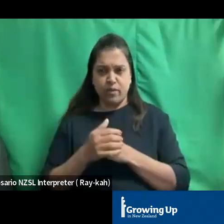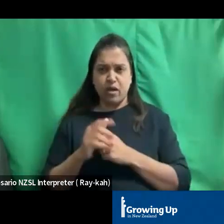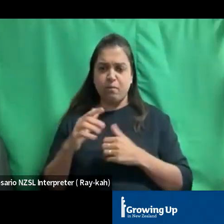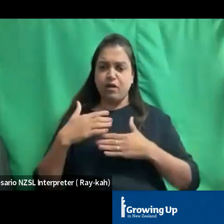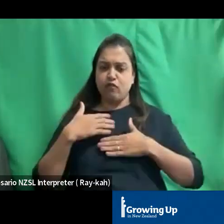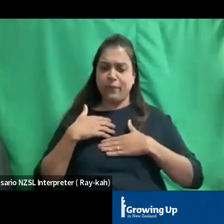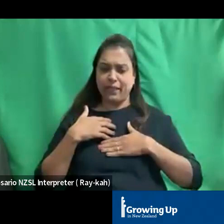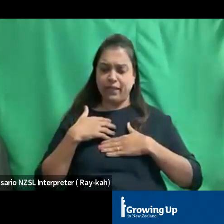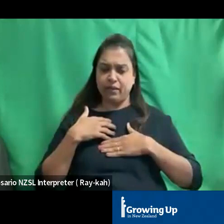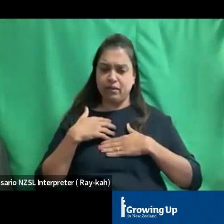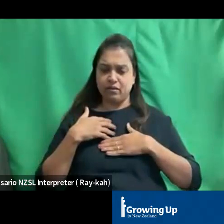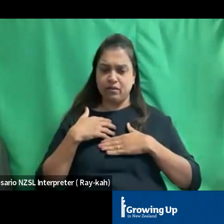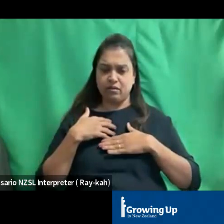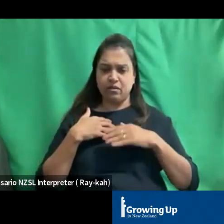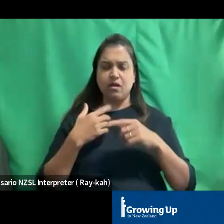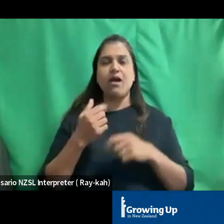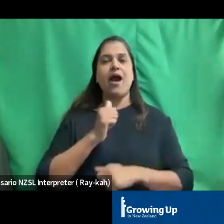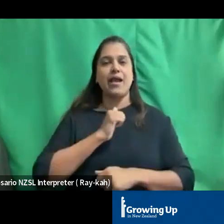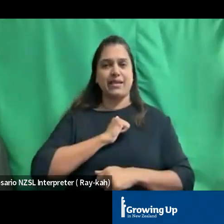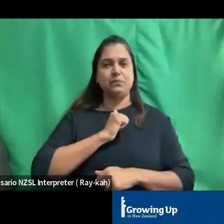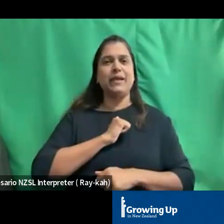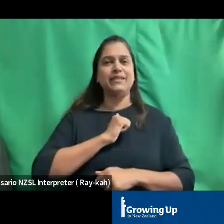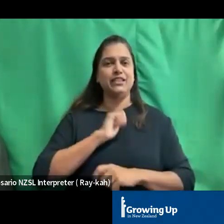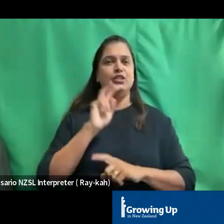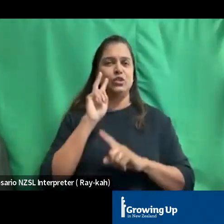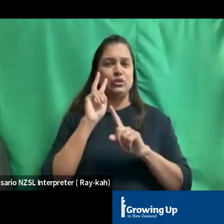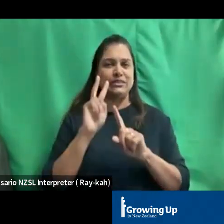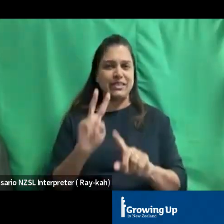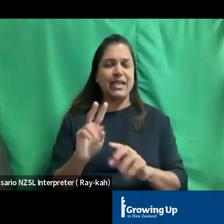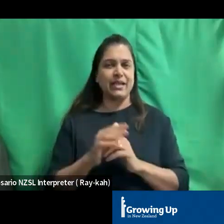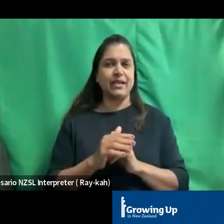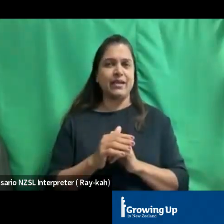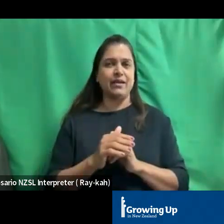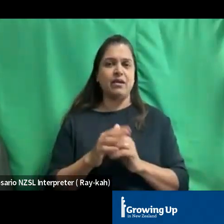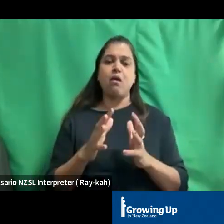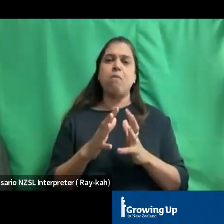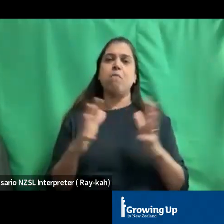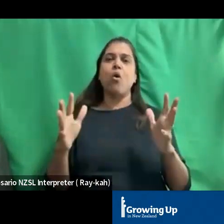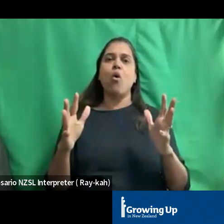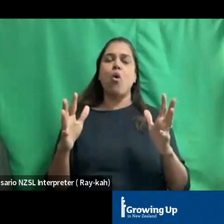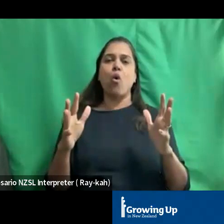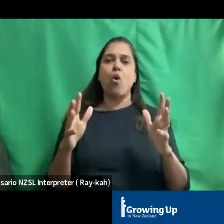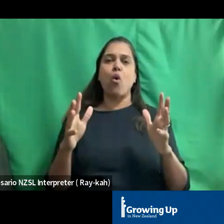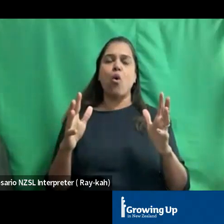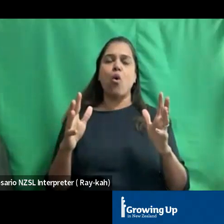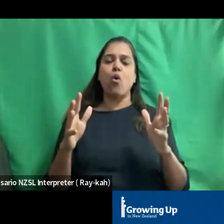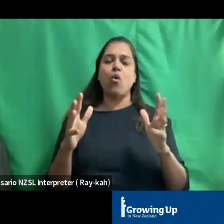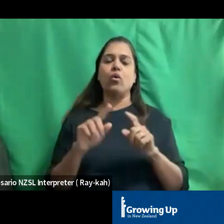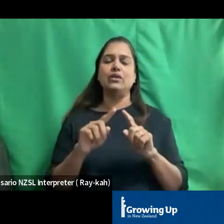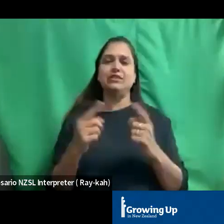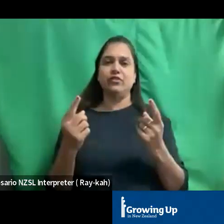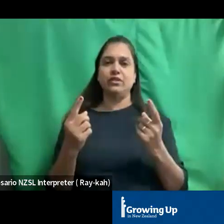was surprising, because I did expect to see perhaps greater prevalence amongst those within